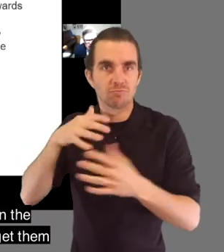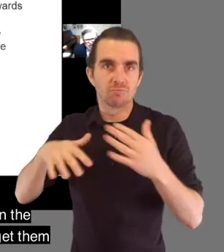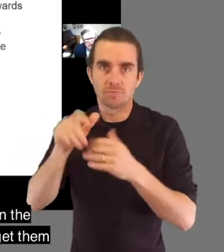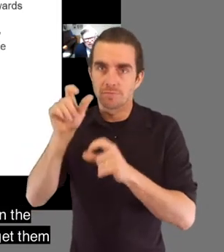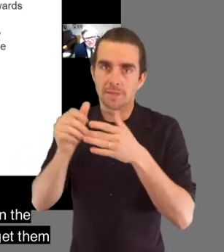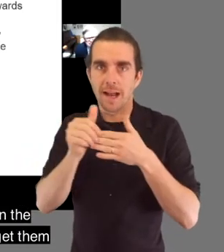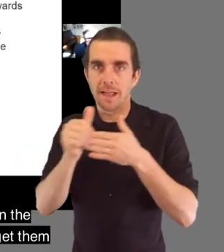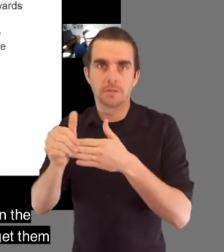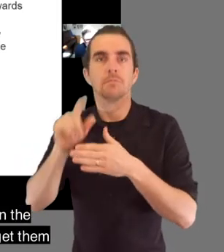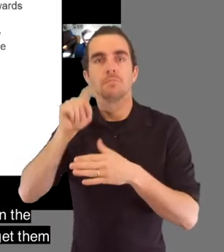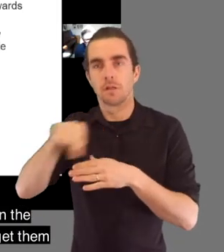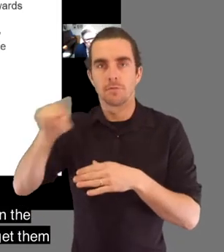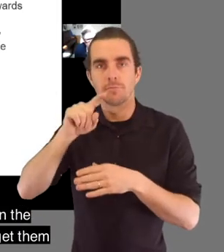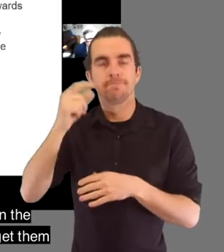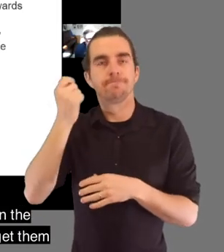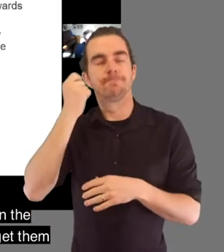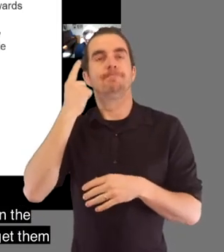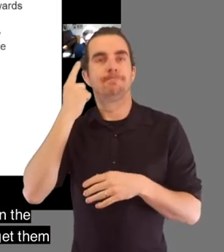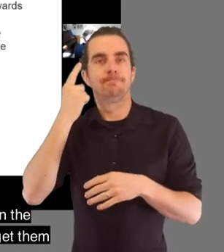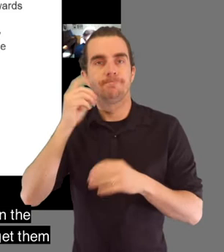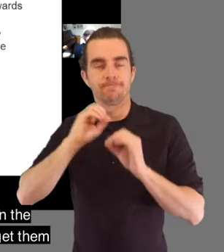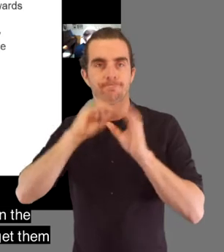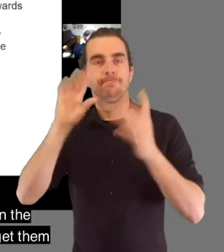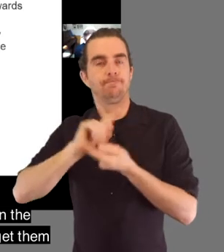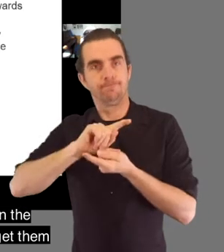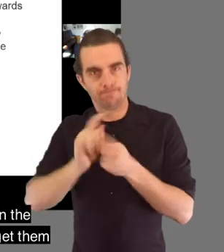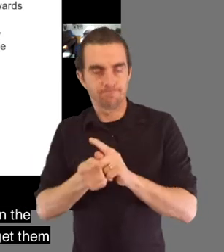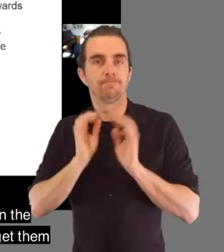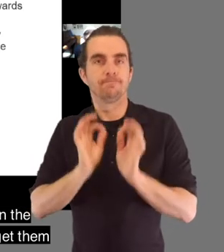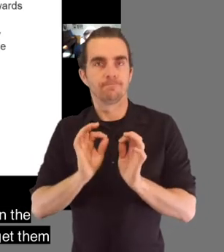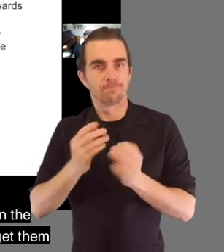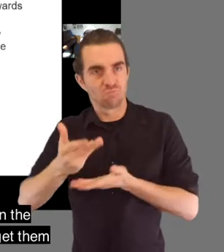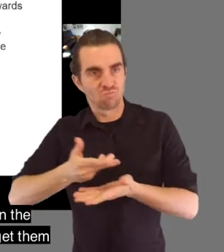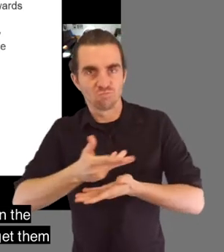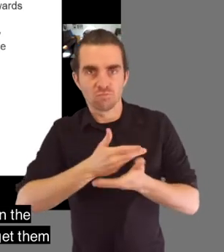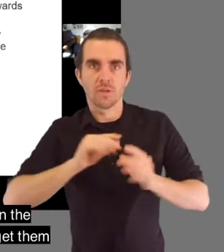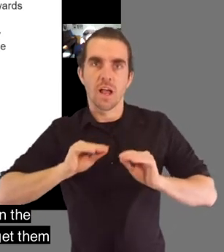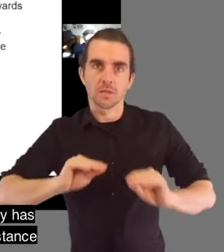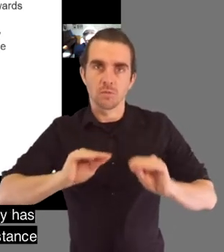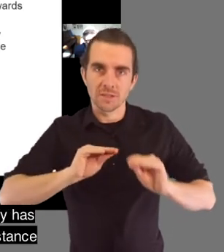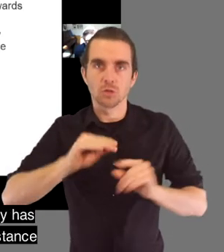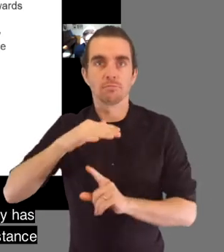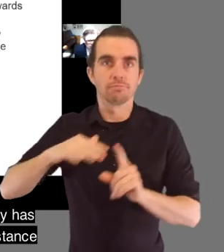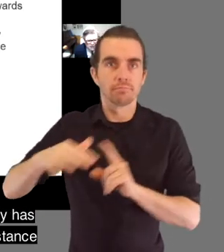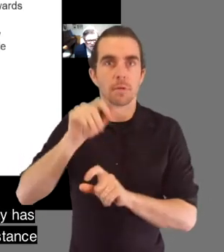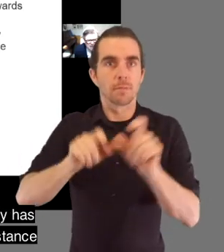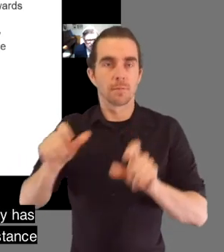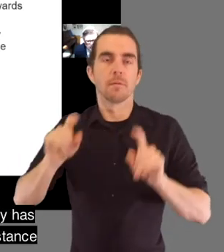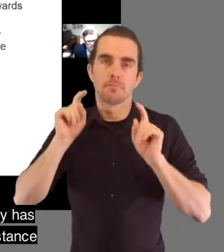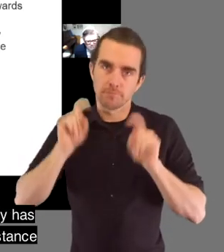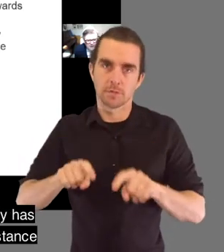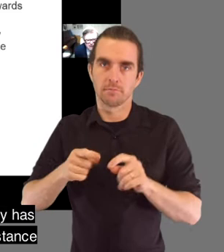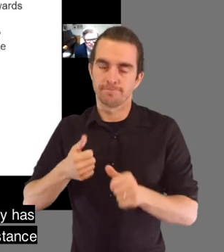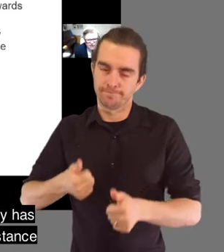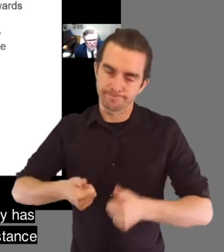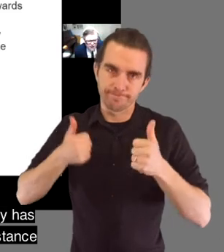to change the attitudes in the local community and educate and get them to lead the rest of their community has shown